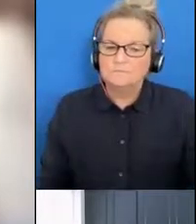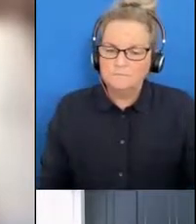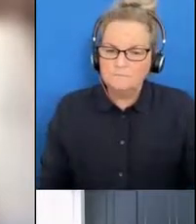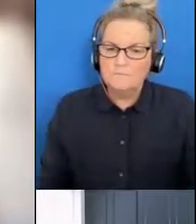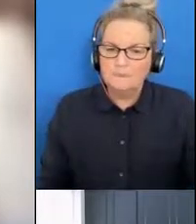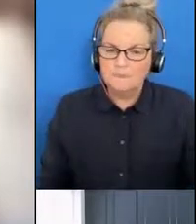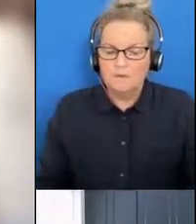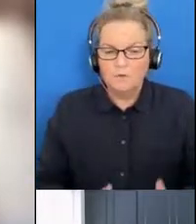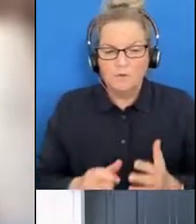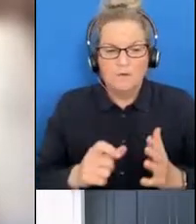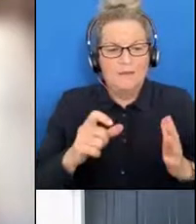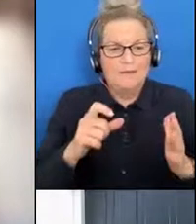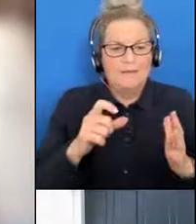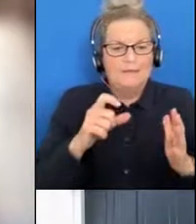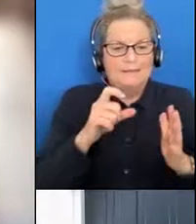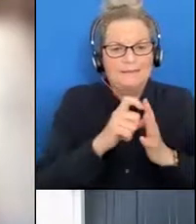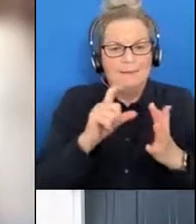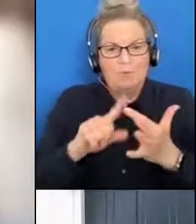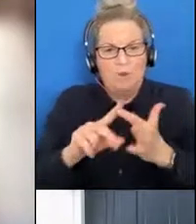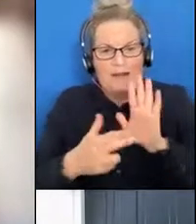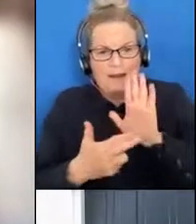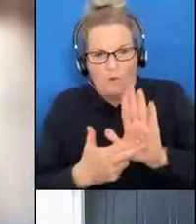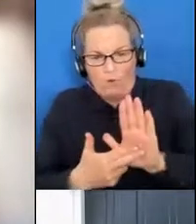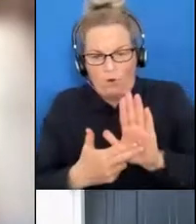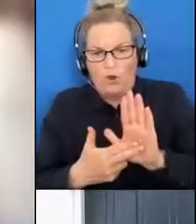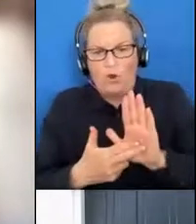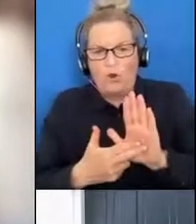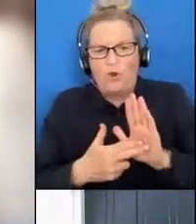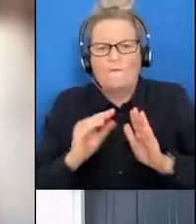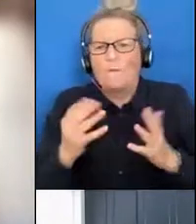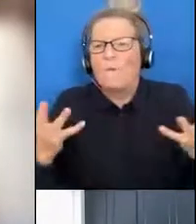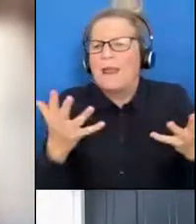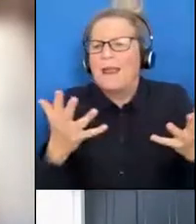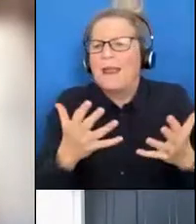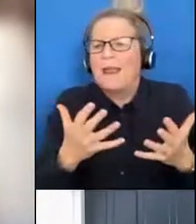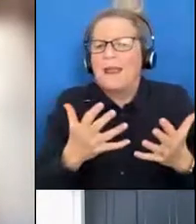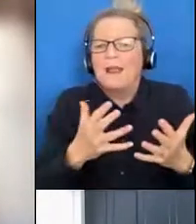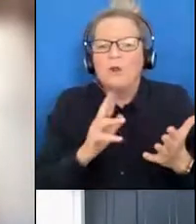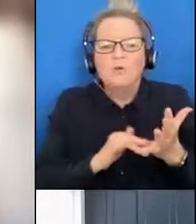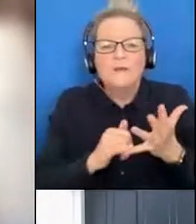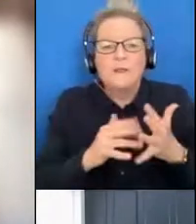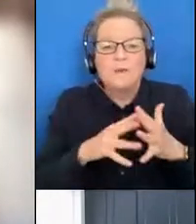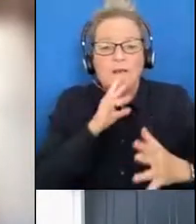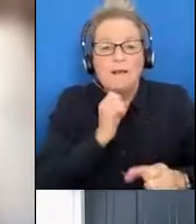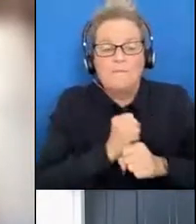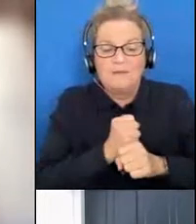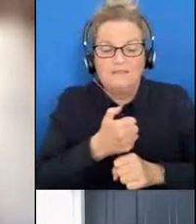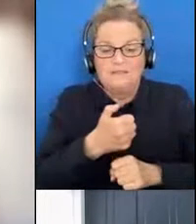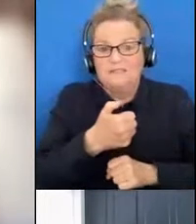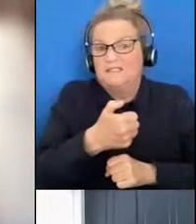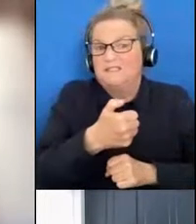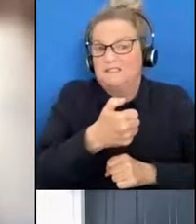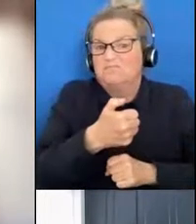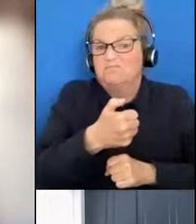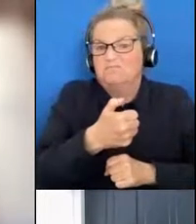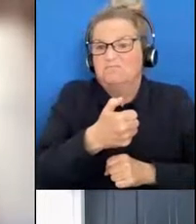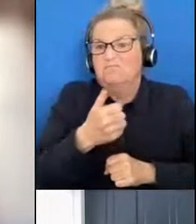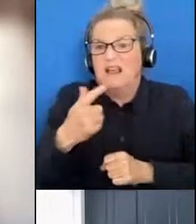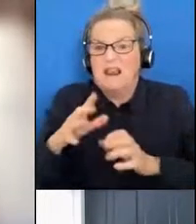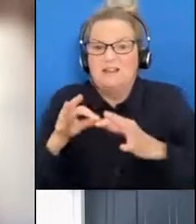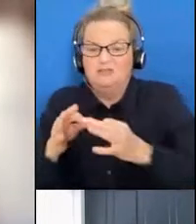disability employee networks from about six New South Wales government departments and agencies. So